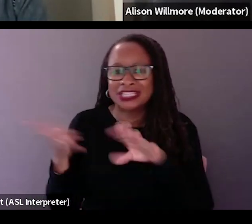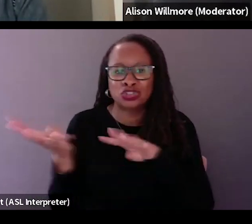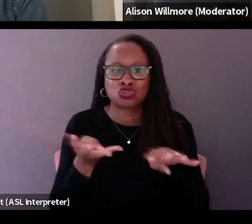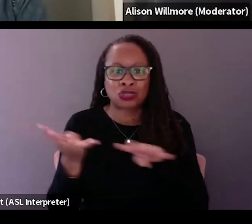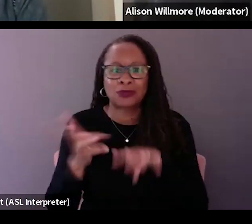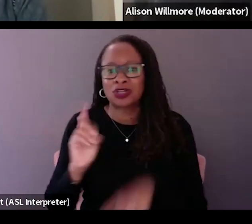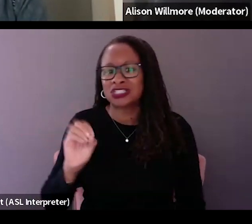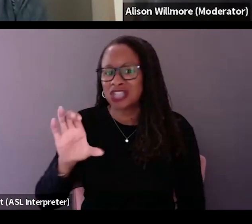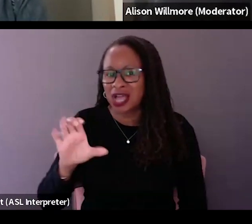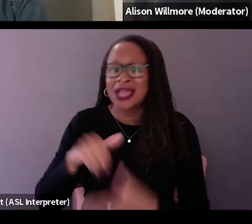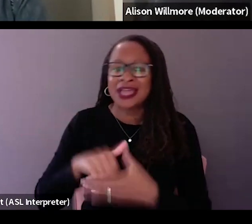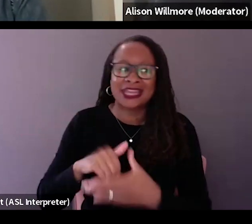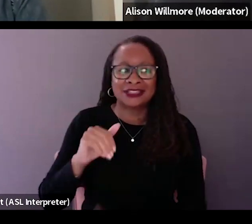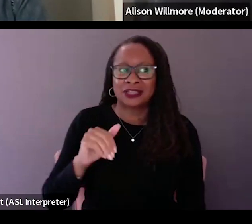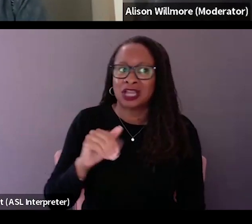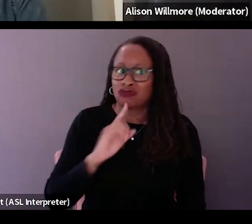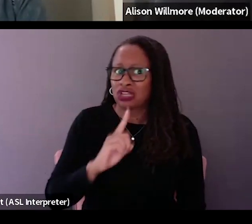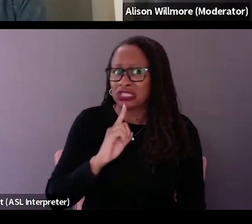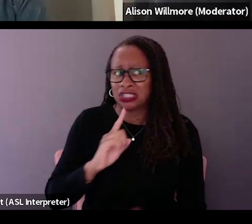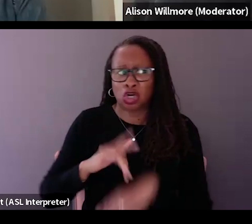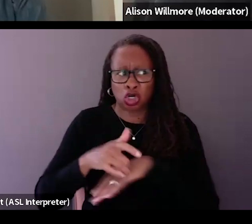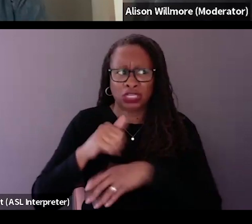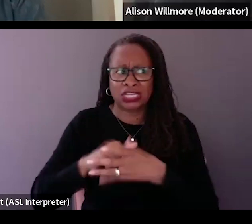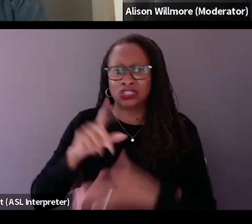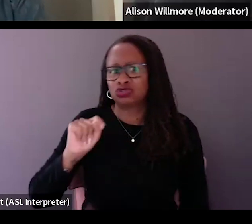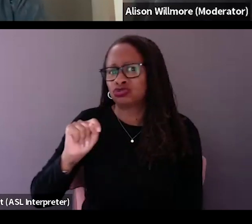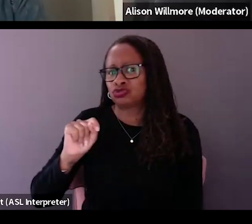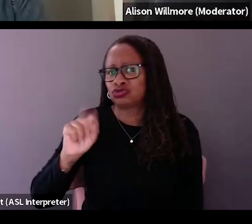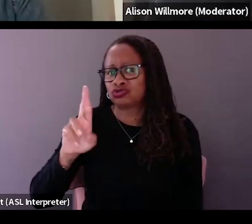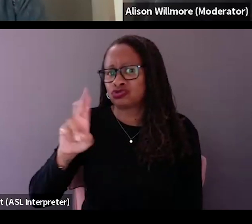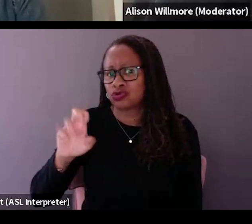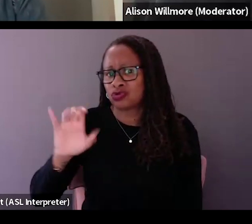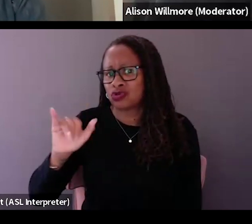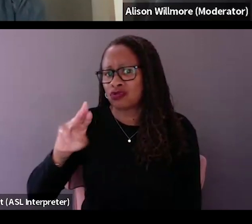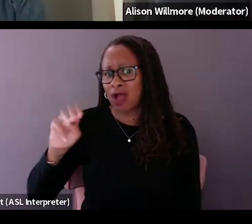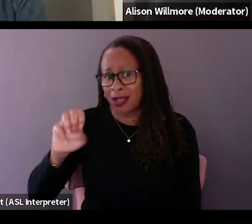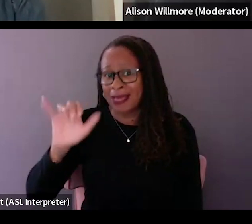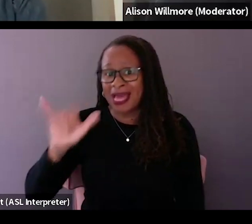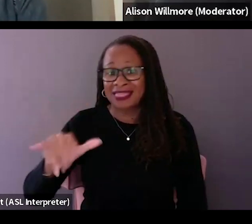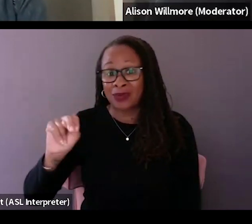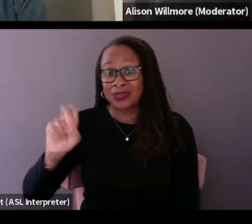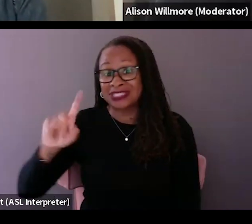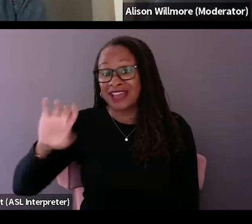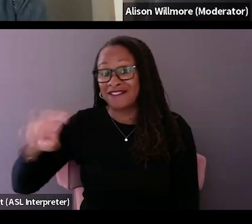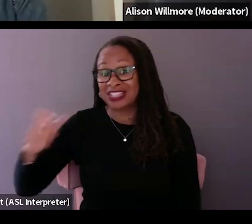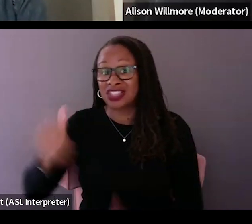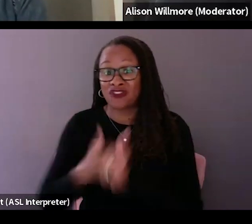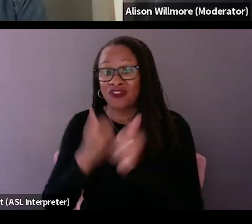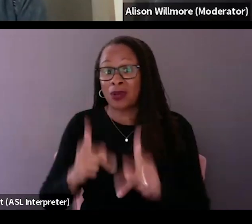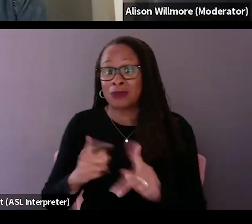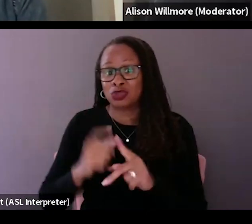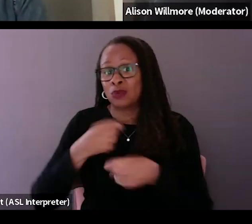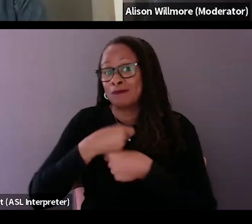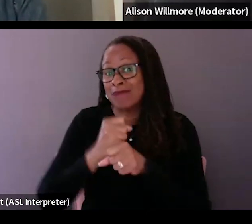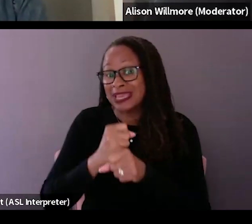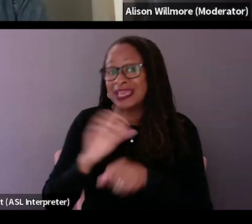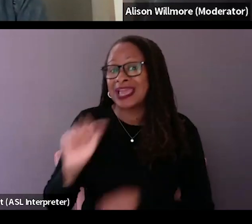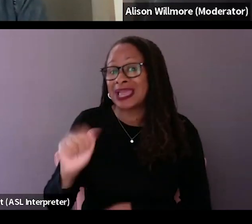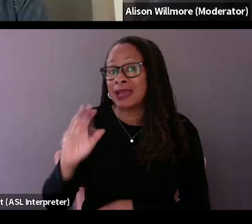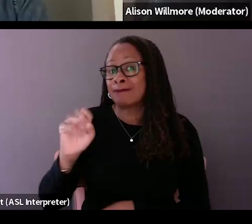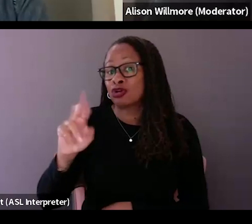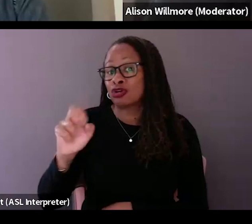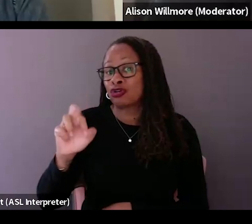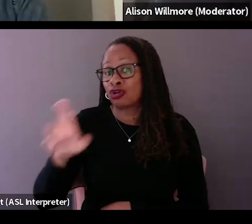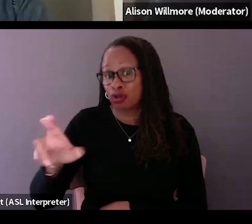true crime boom. It was Netflix's follow-up to Making a Murderer. So it felt like the entire country